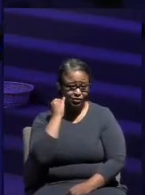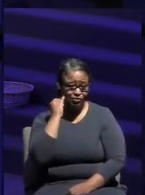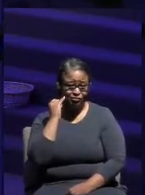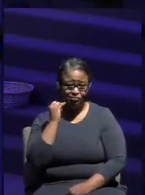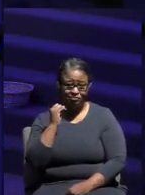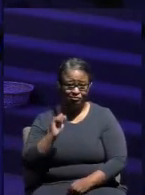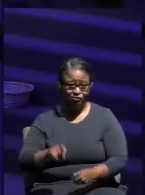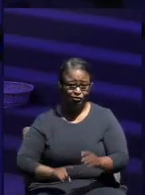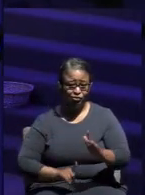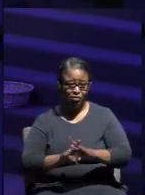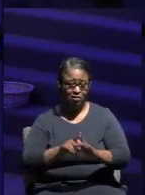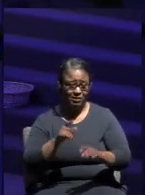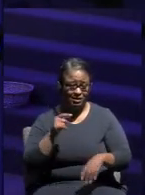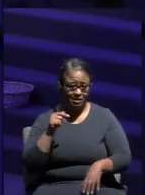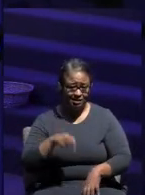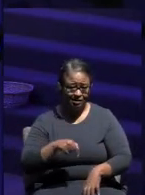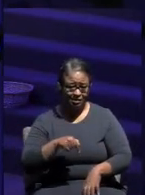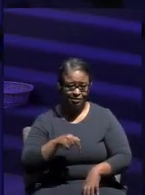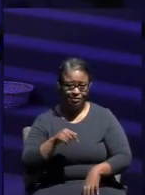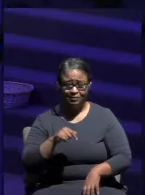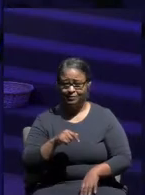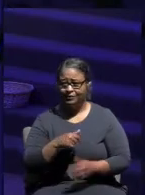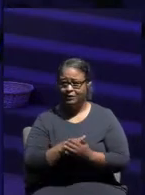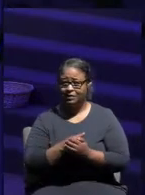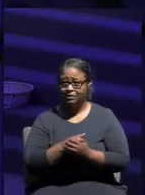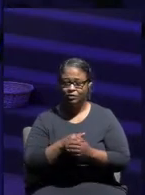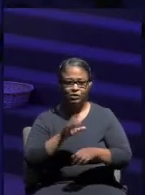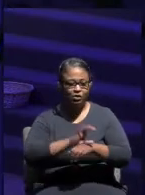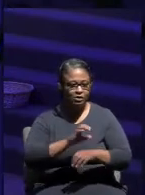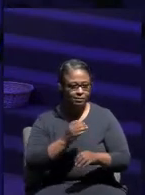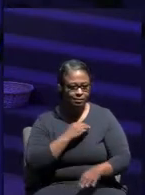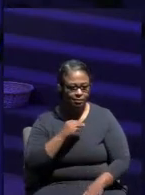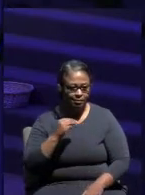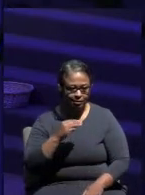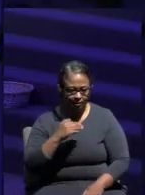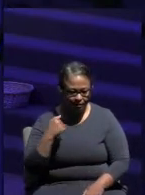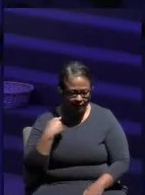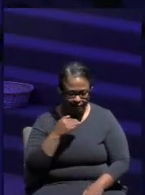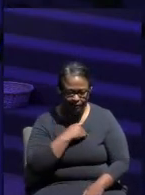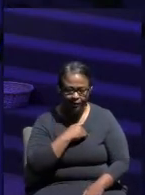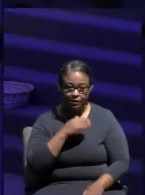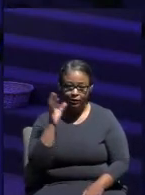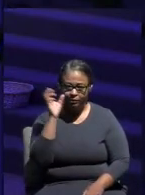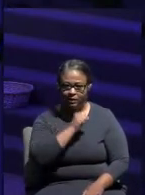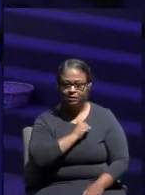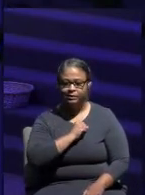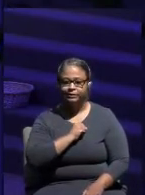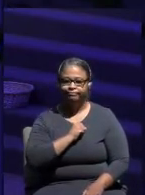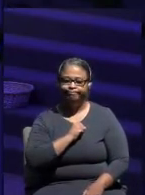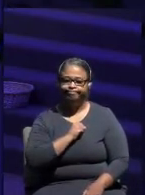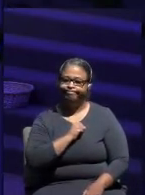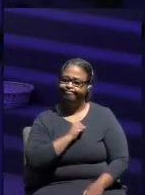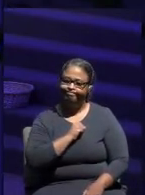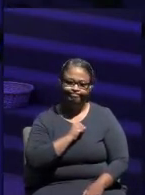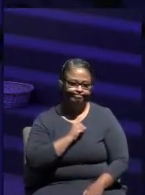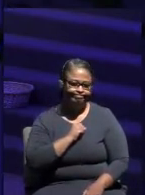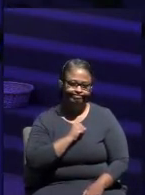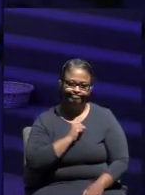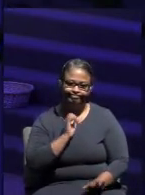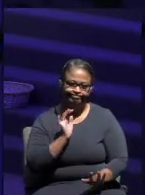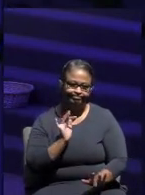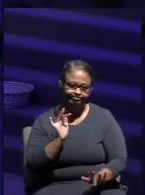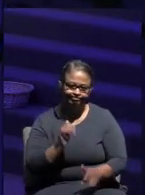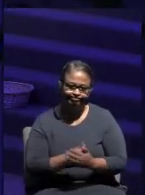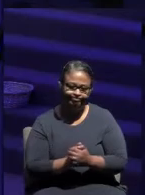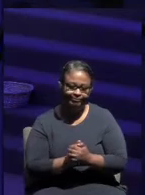it. Shame on you. You missed it. You should have been here. You have an opportunity. You can look on